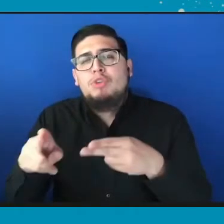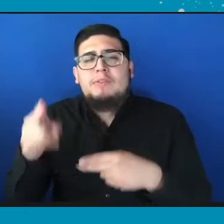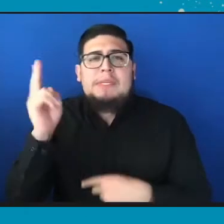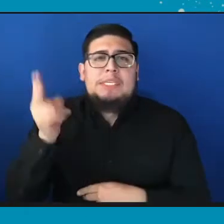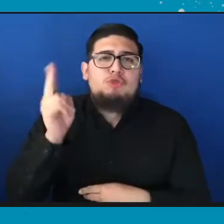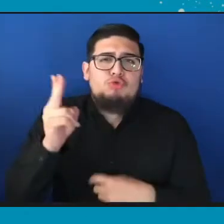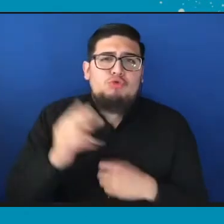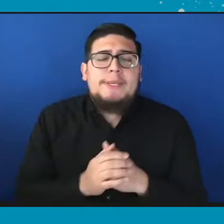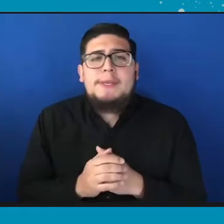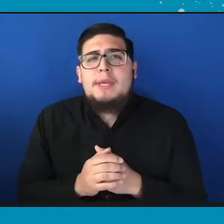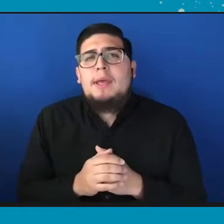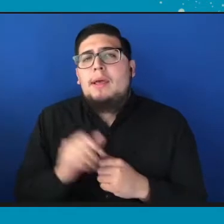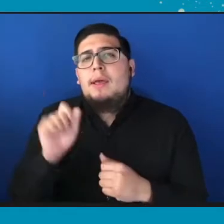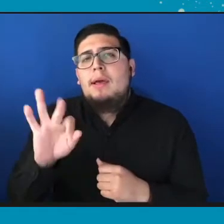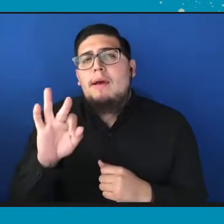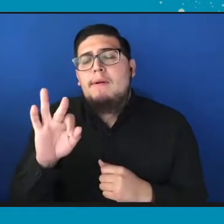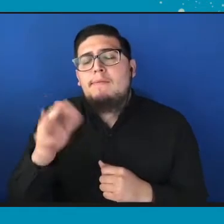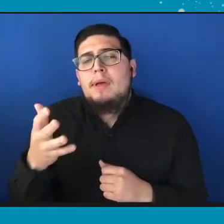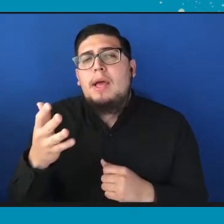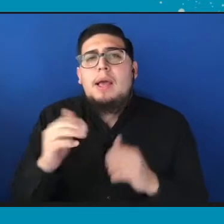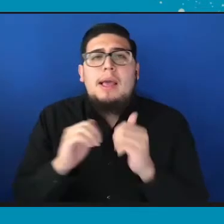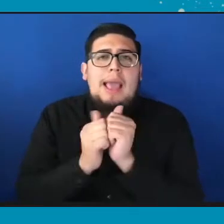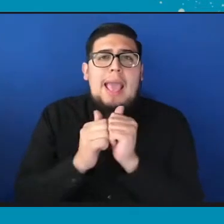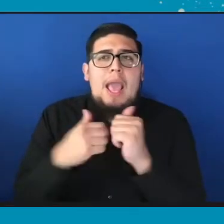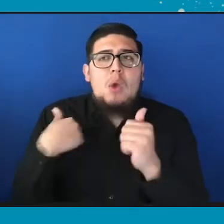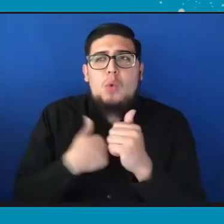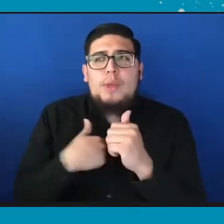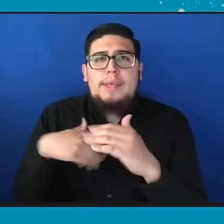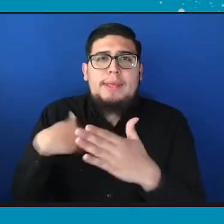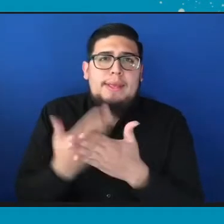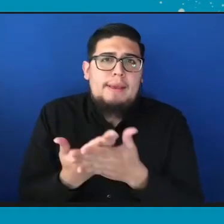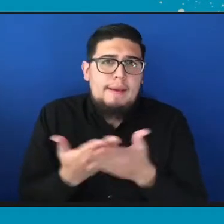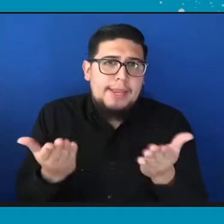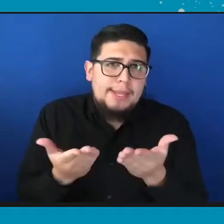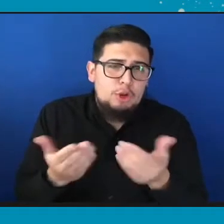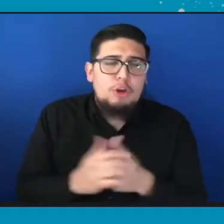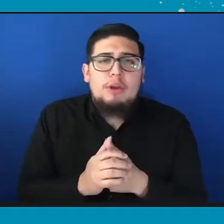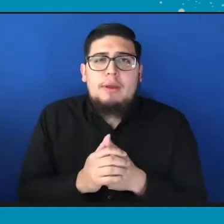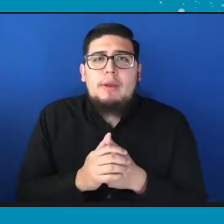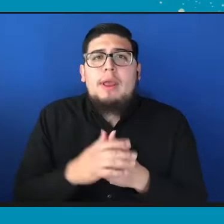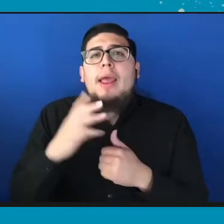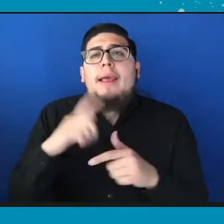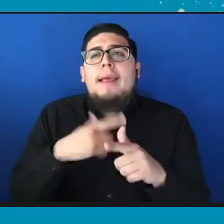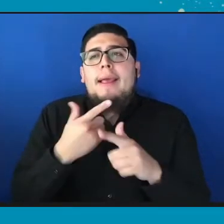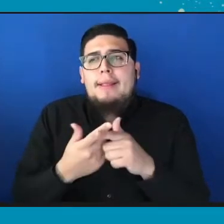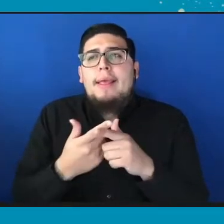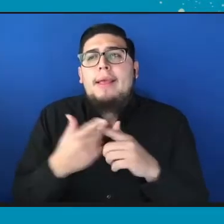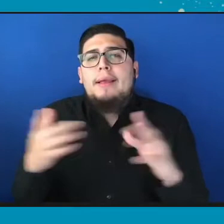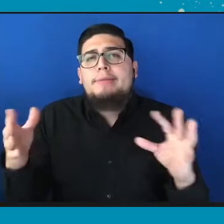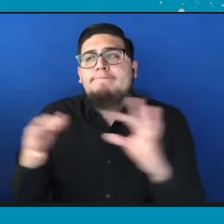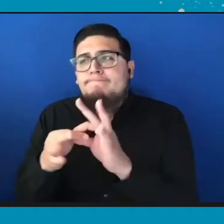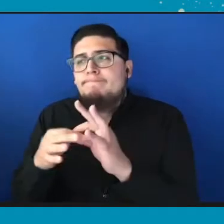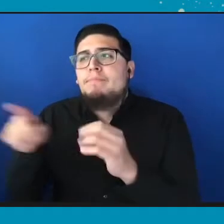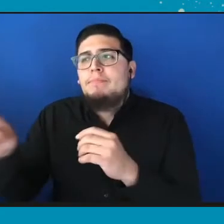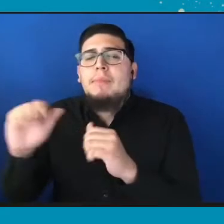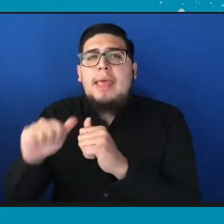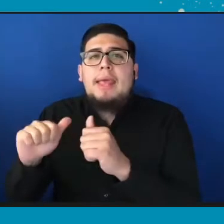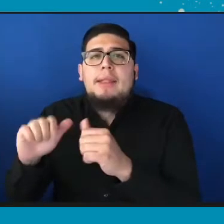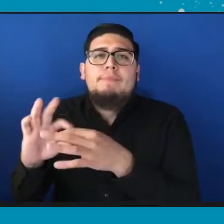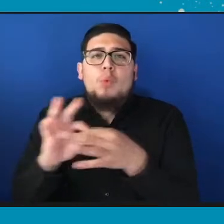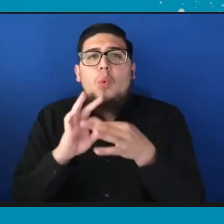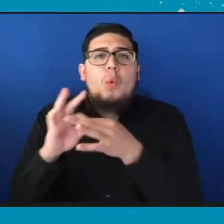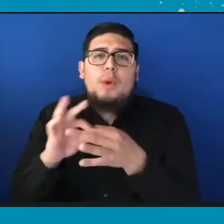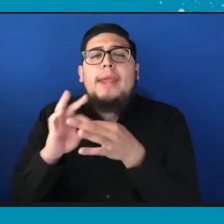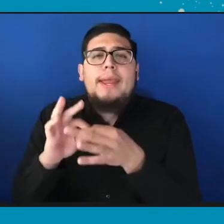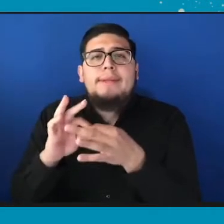of how we got here, and then speak to the coordinated attack on the right to